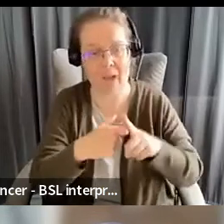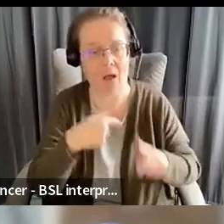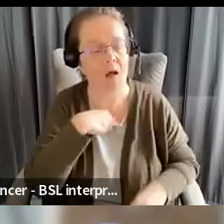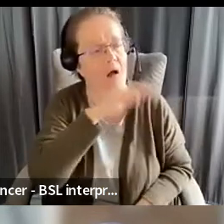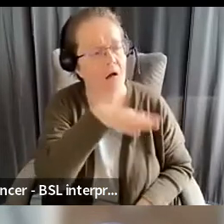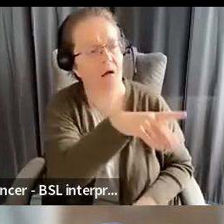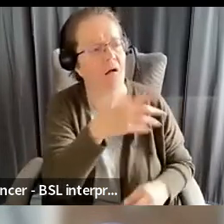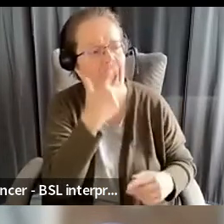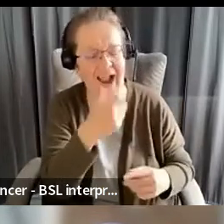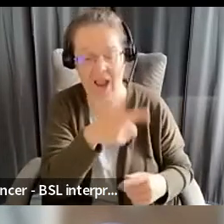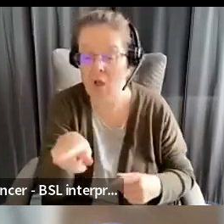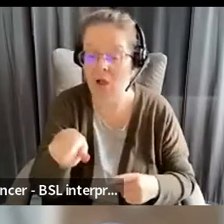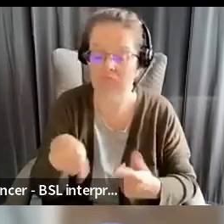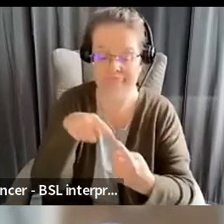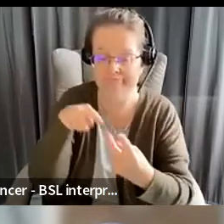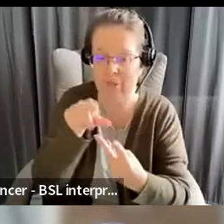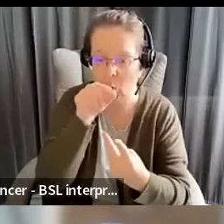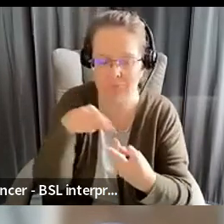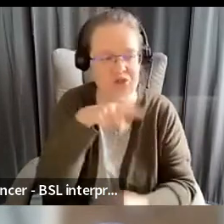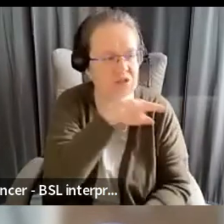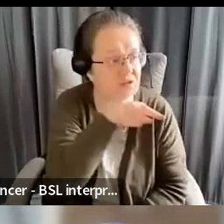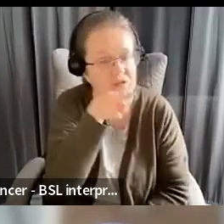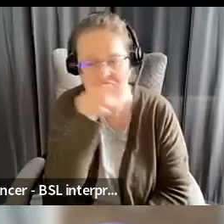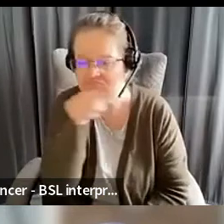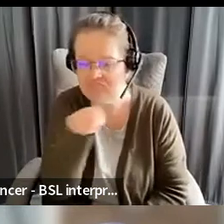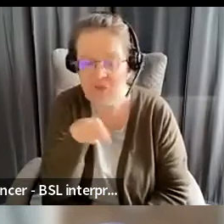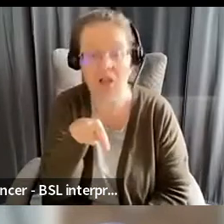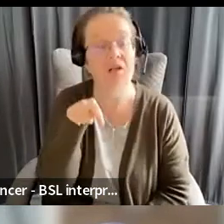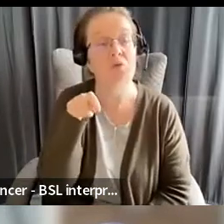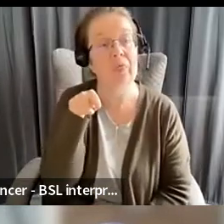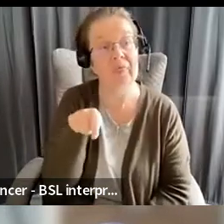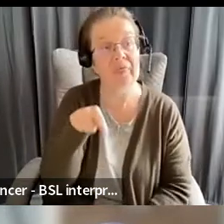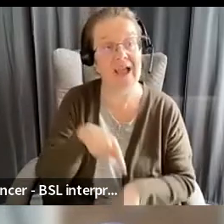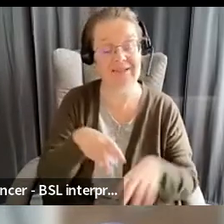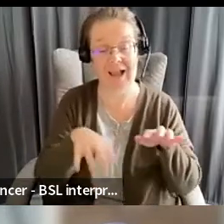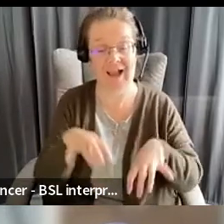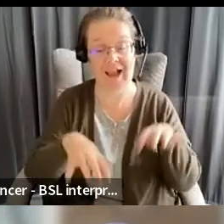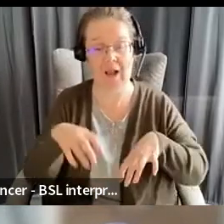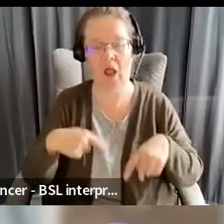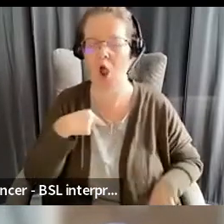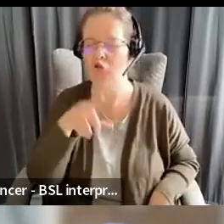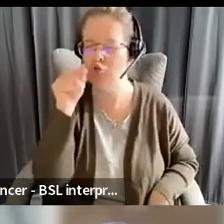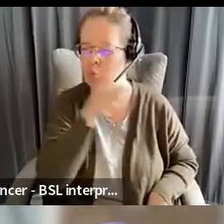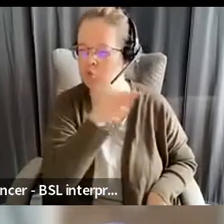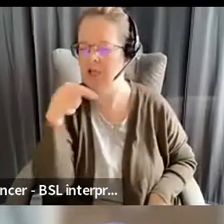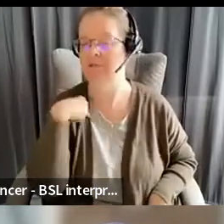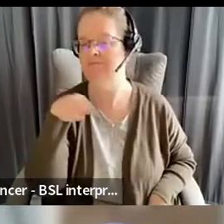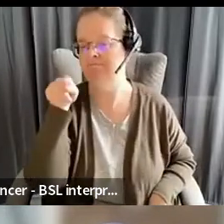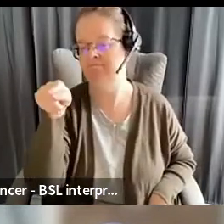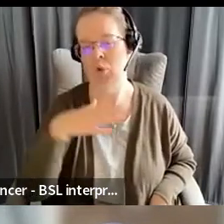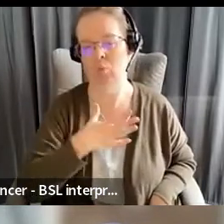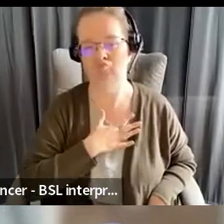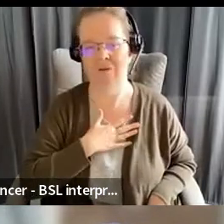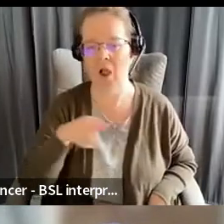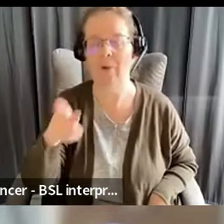pointed me to a few options that were available. On this occasion, the ones I preferred, because I had